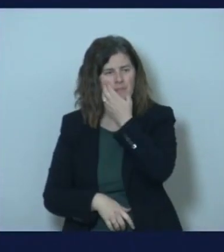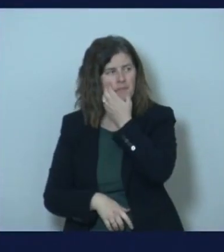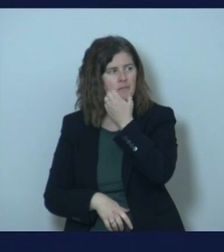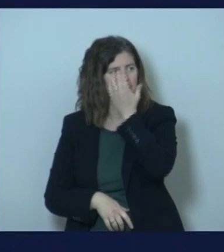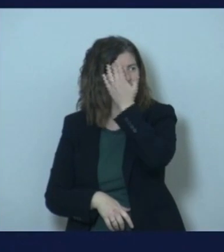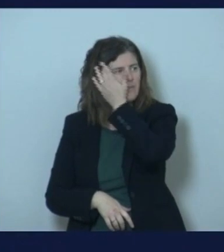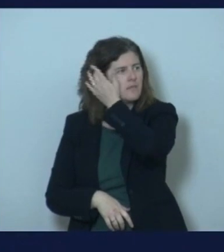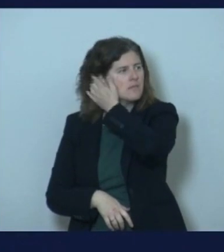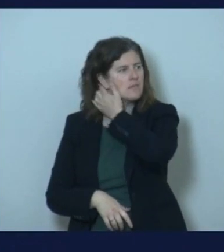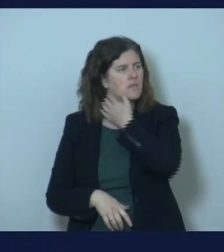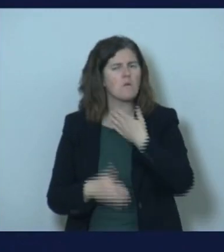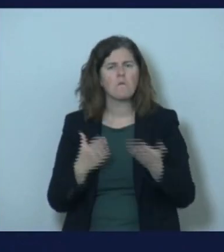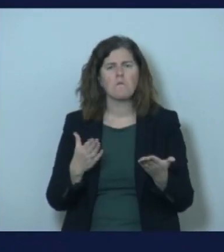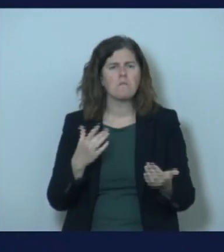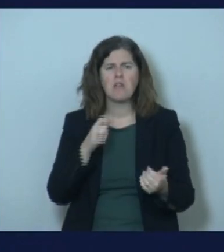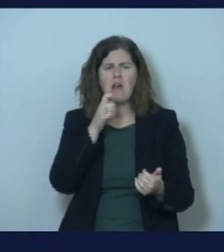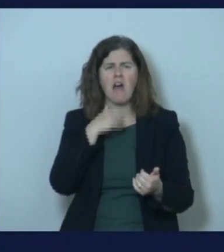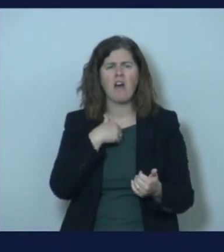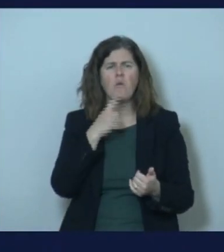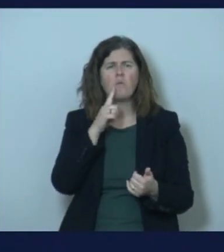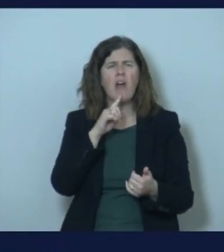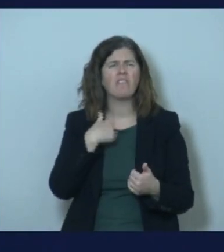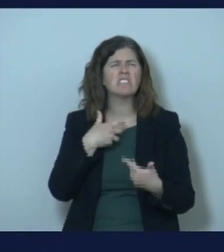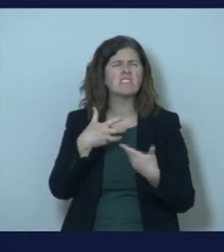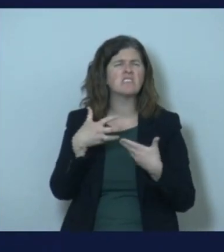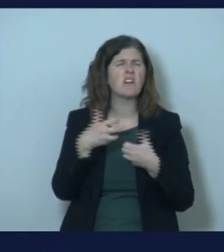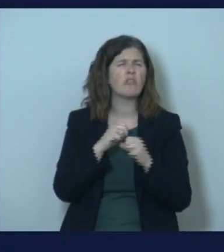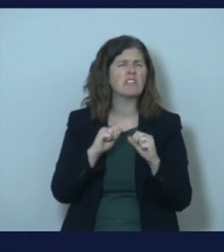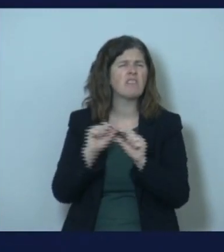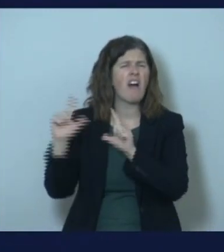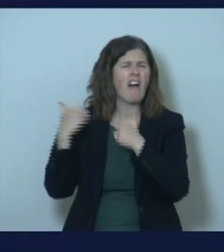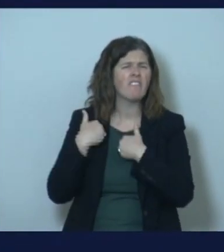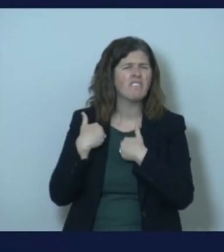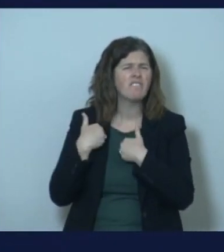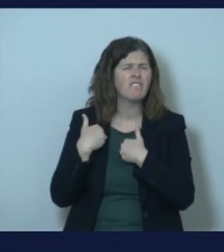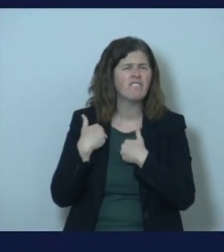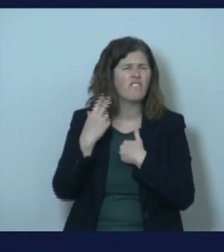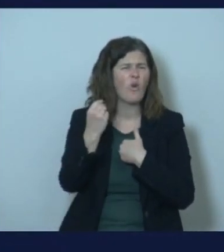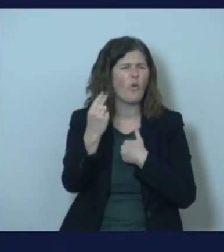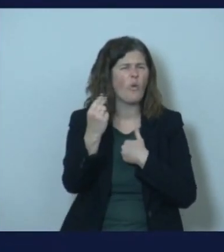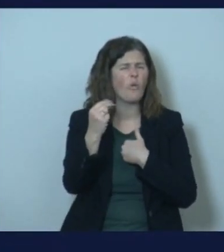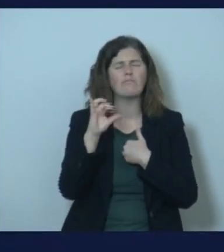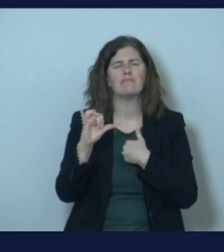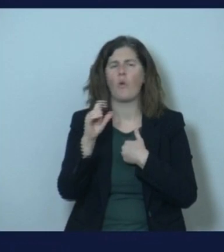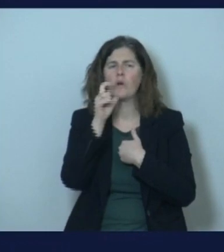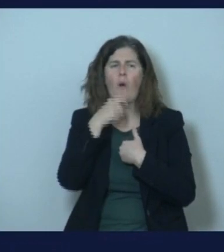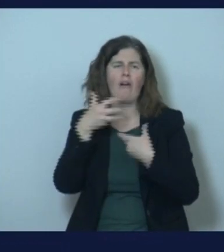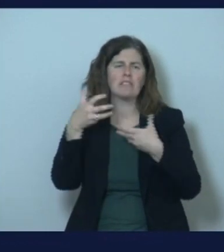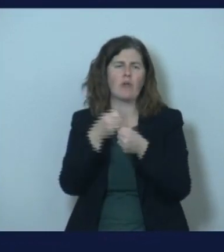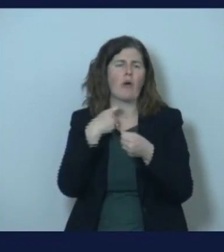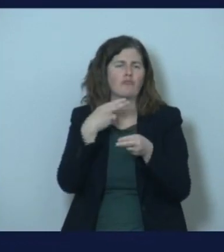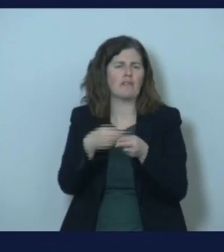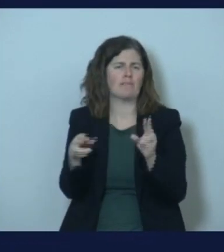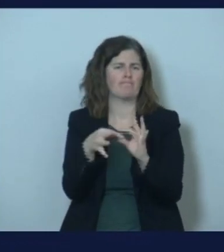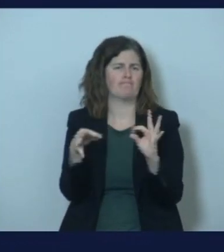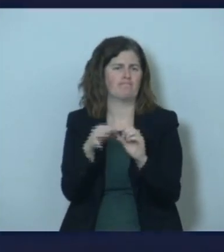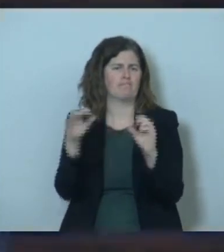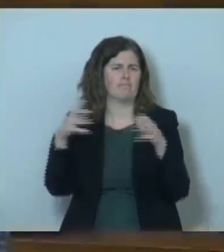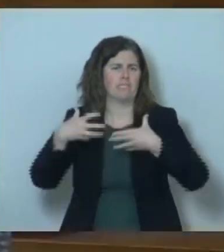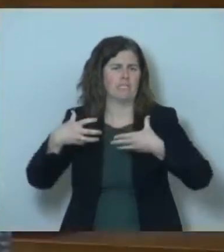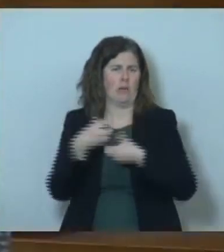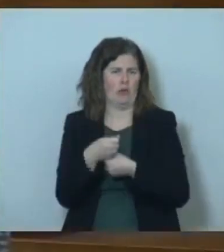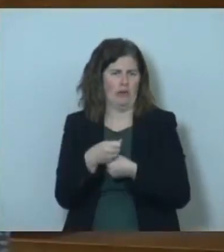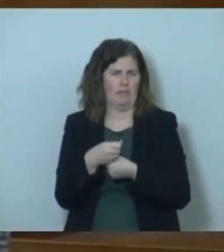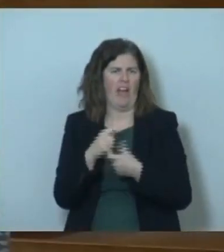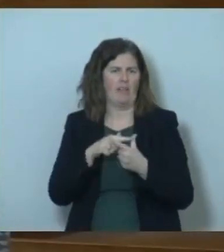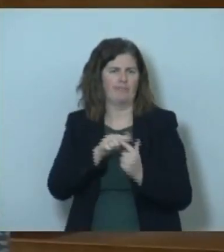Maybe we don't have the, do we have the summary slide in there? Do you know? Okay, we don't have a summary, so I'll just briefly go over it for you before I turn